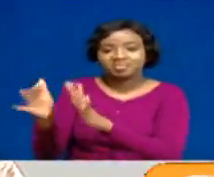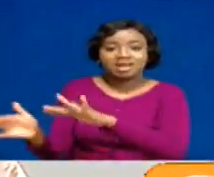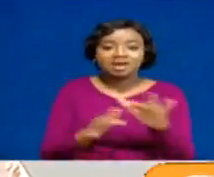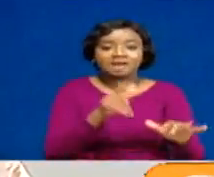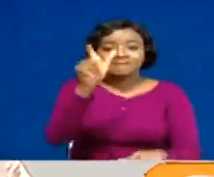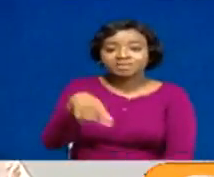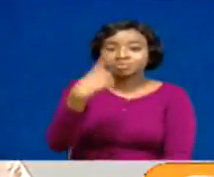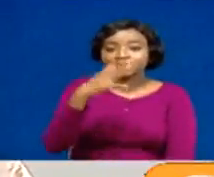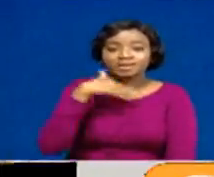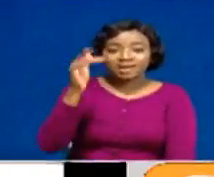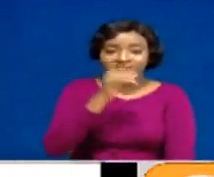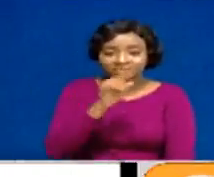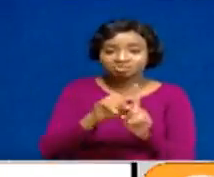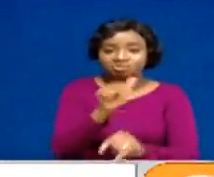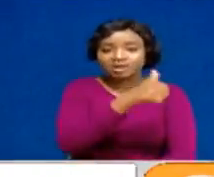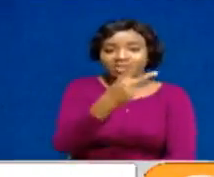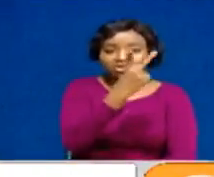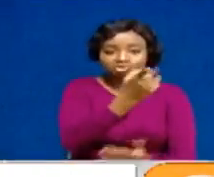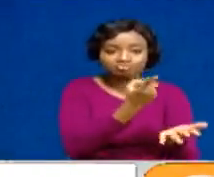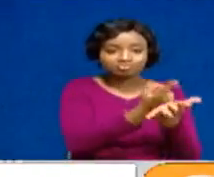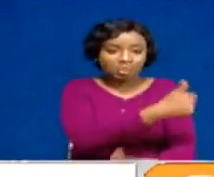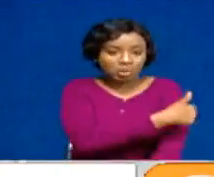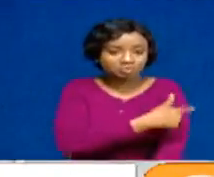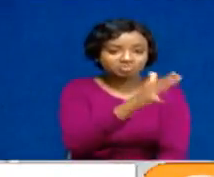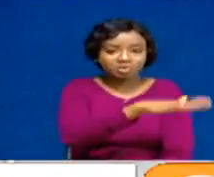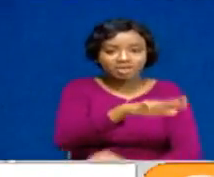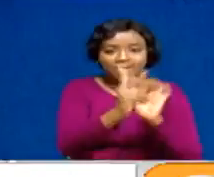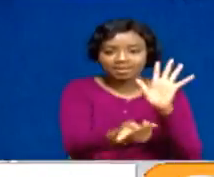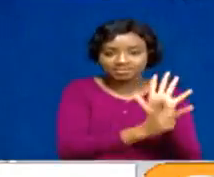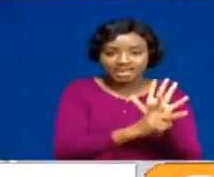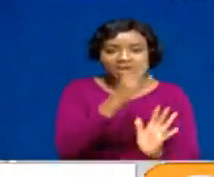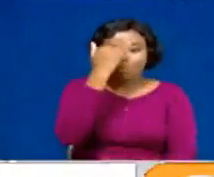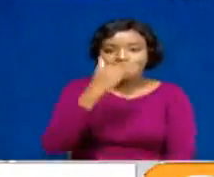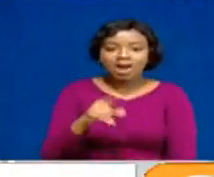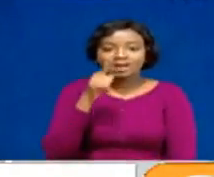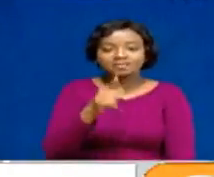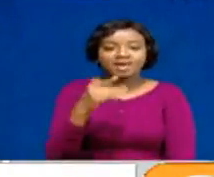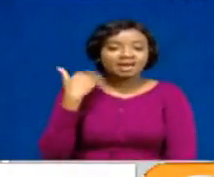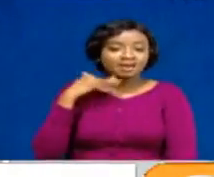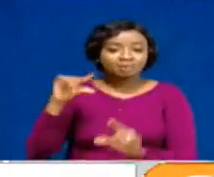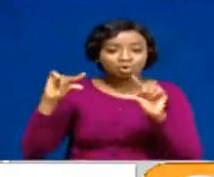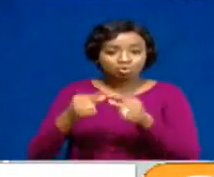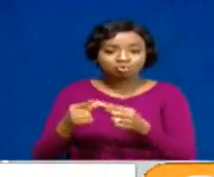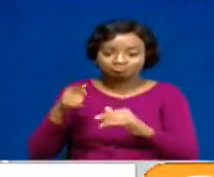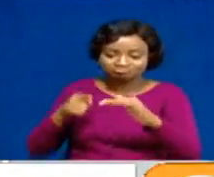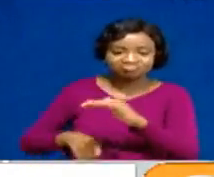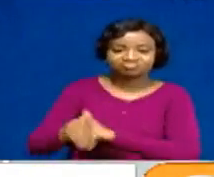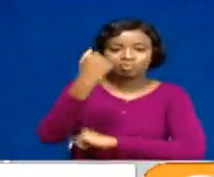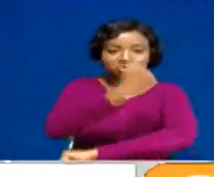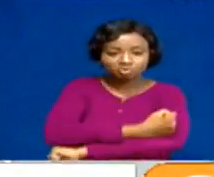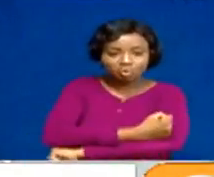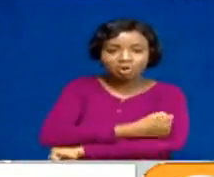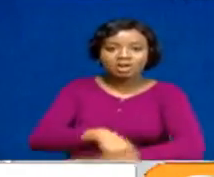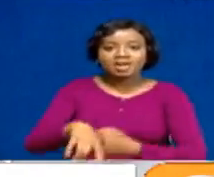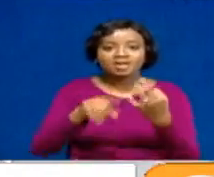person has died while two others are recuperating at the Kitale County Referral Hospital after they were attacked by thugs who